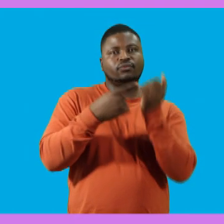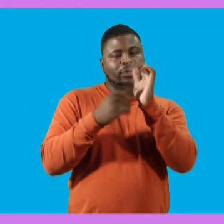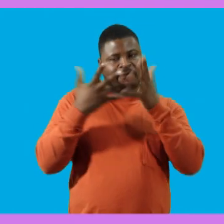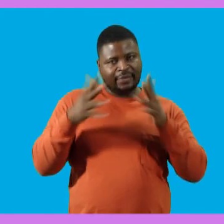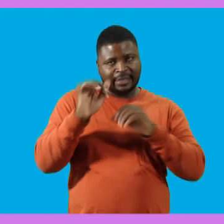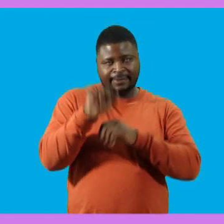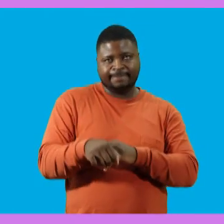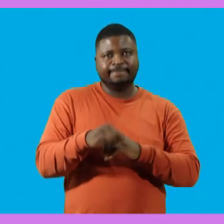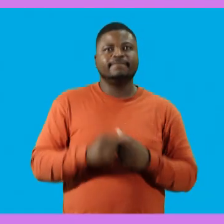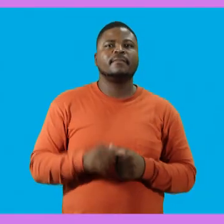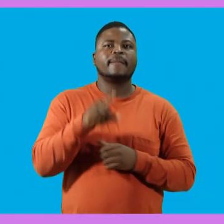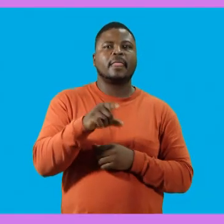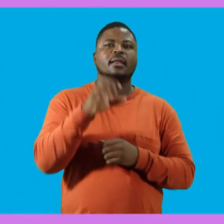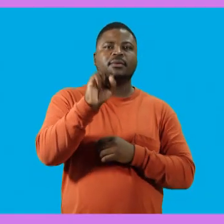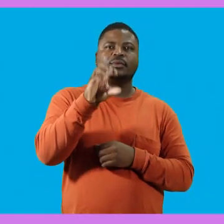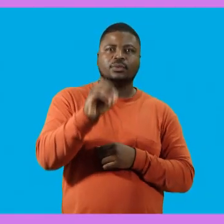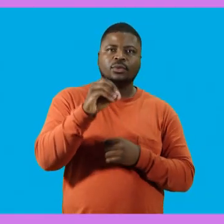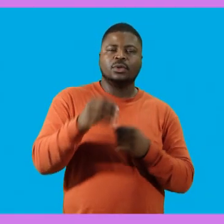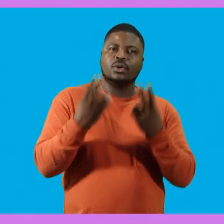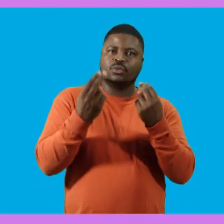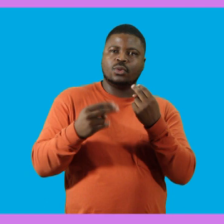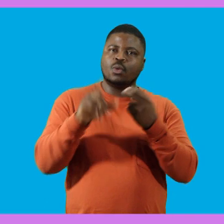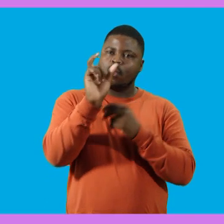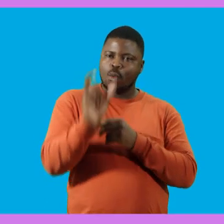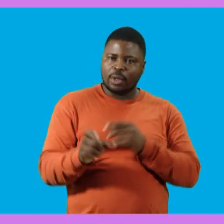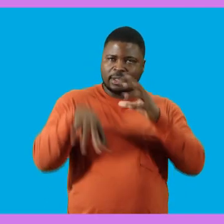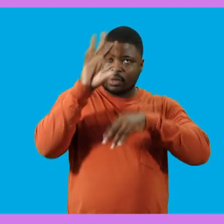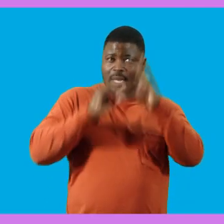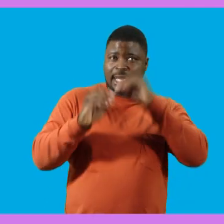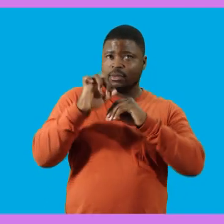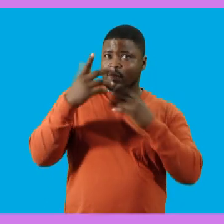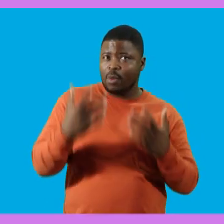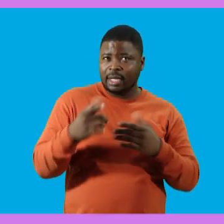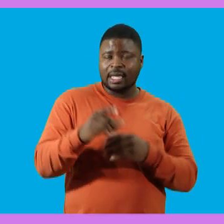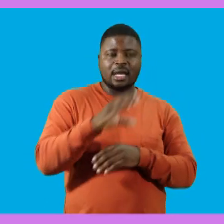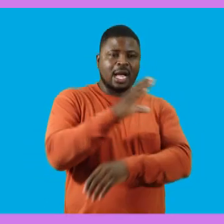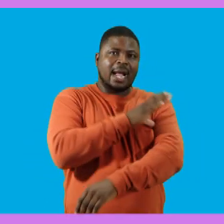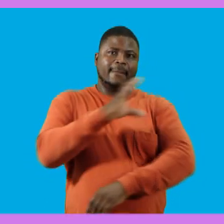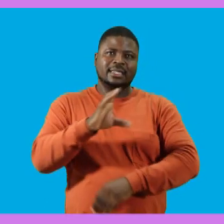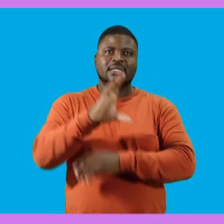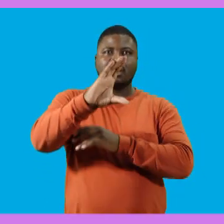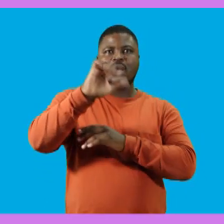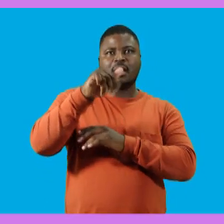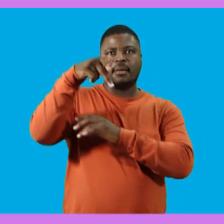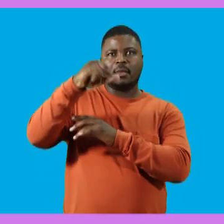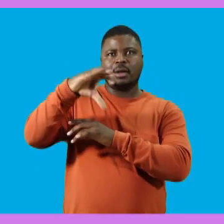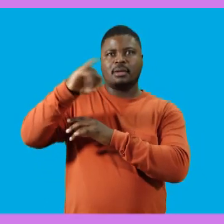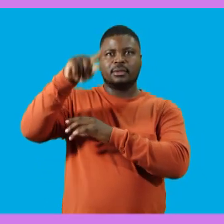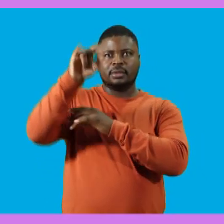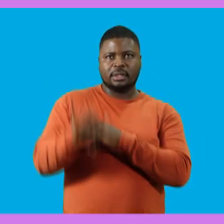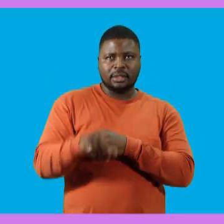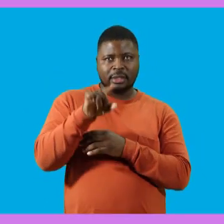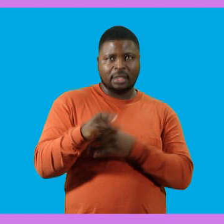units. So the new words that we learned today was the capacity, the measured amount that a container can